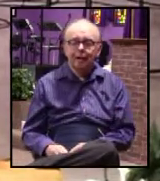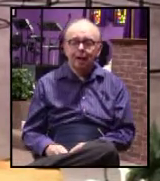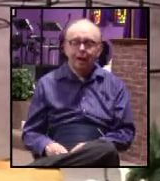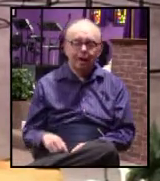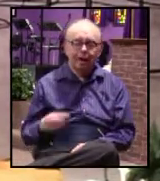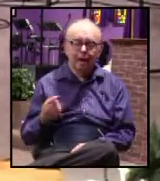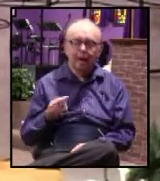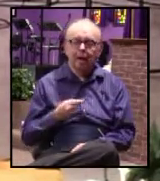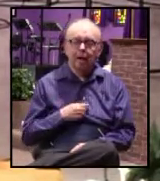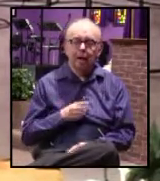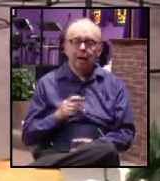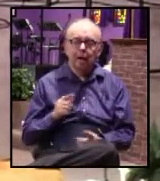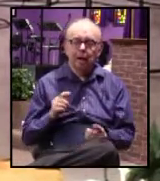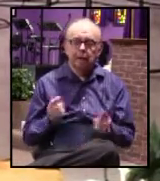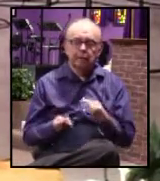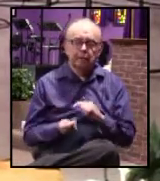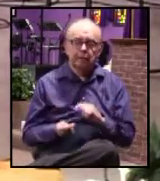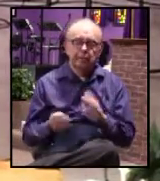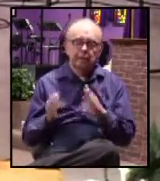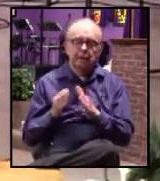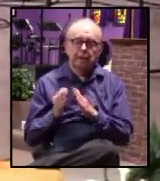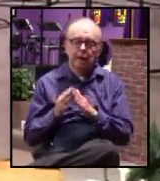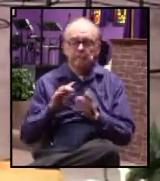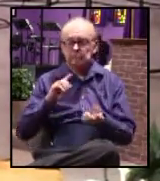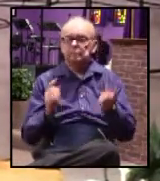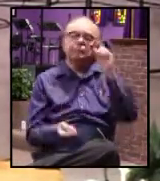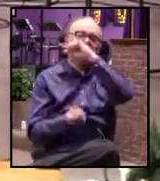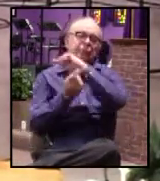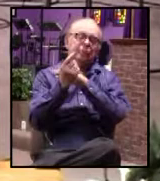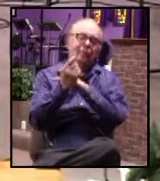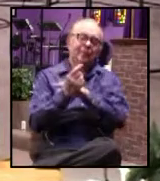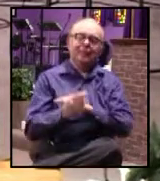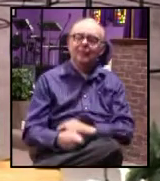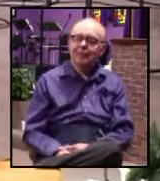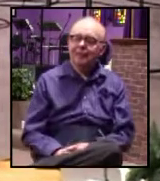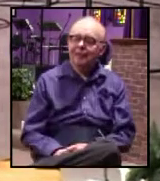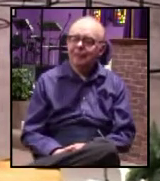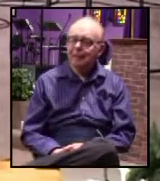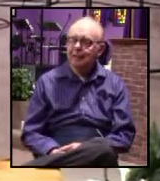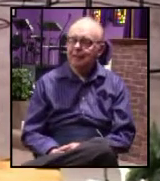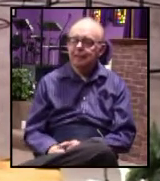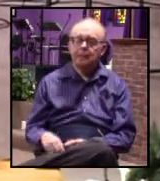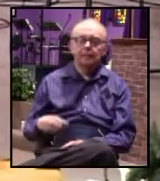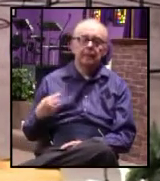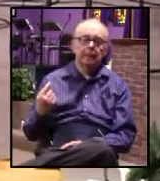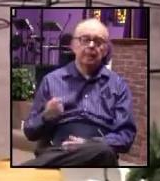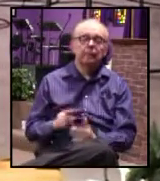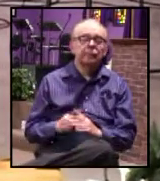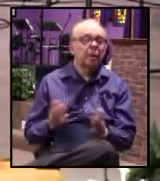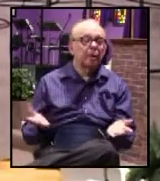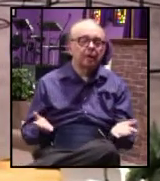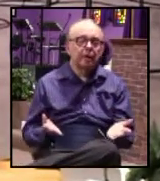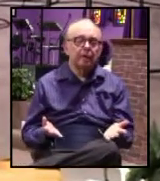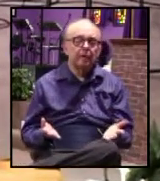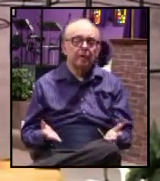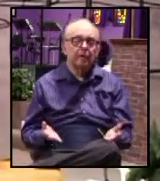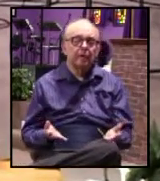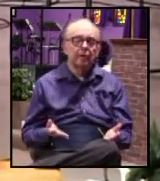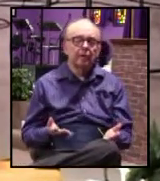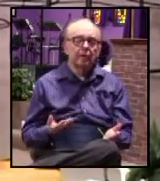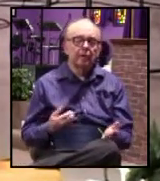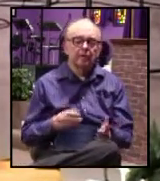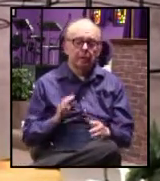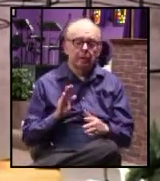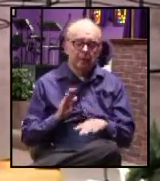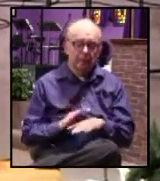We would turn this city upside down. And where would it start? From a little